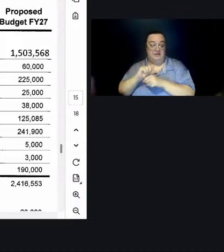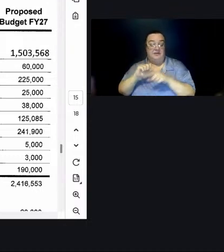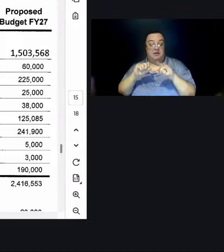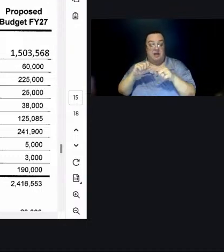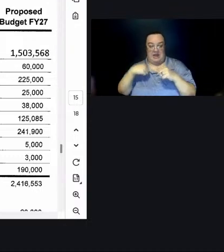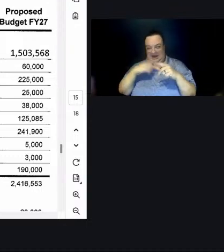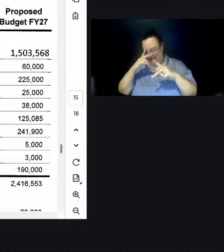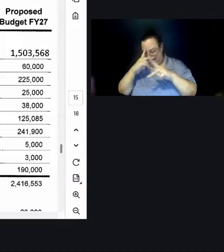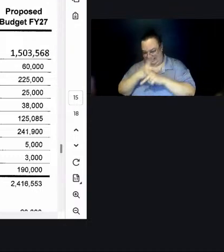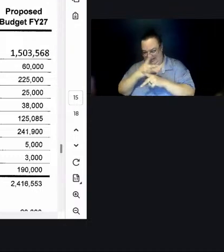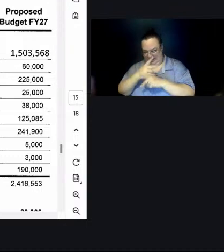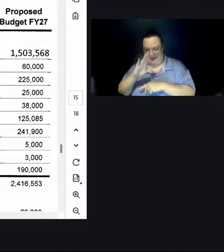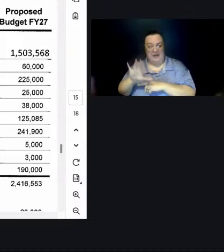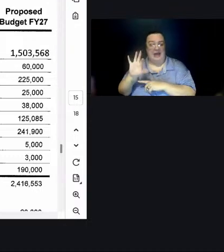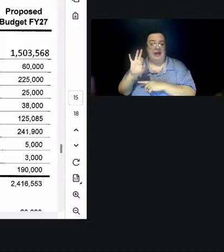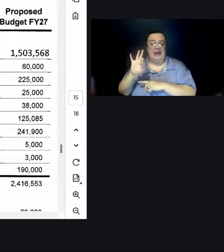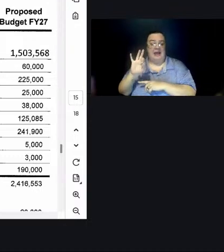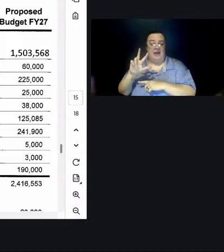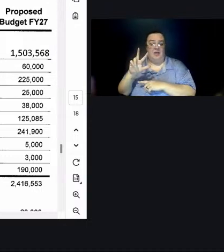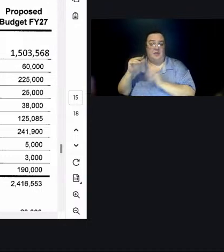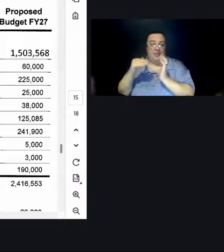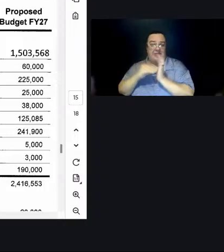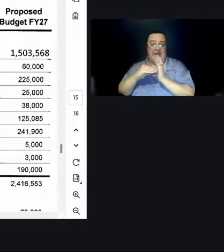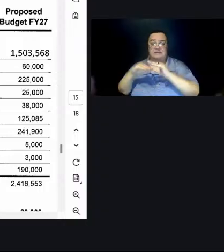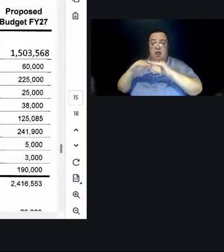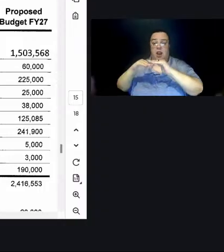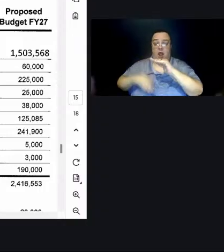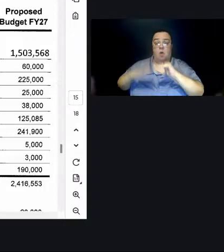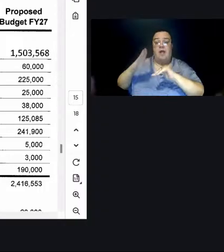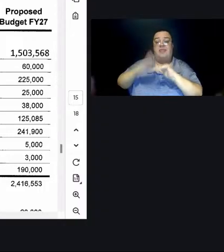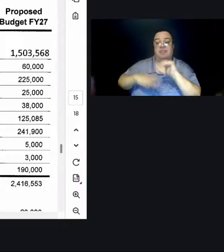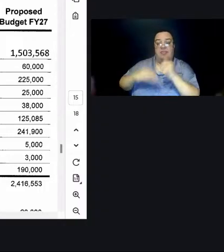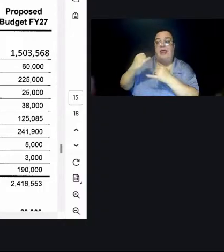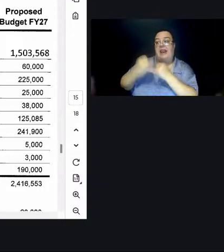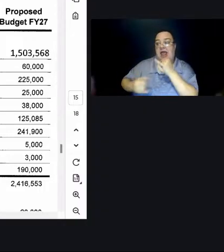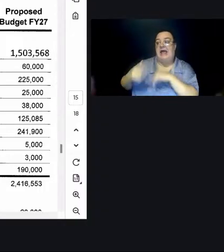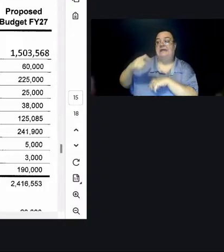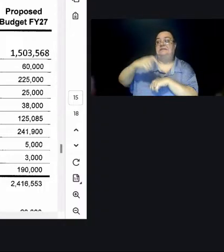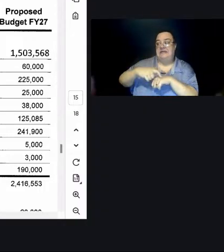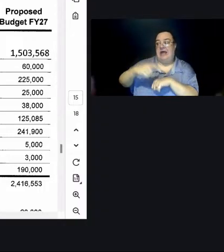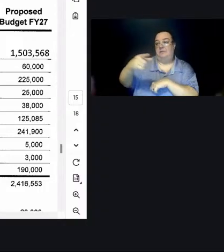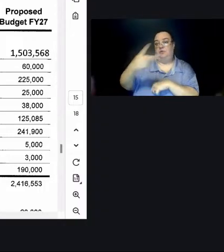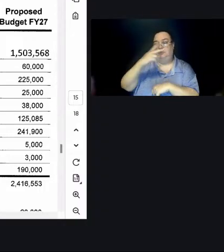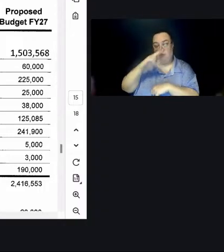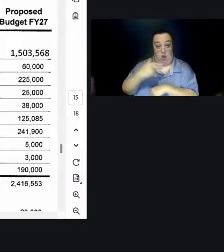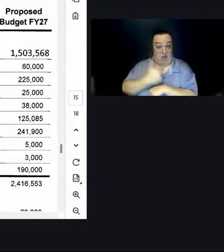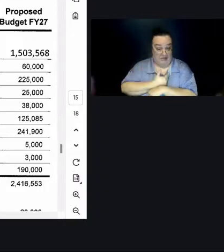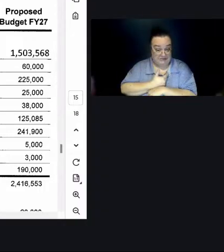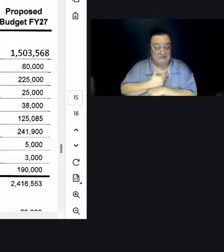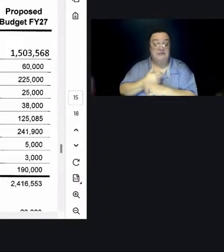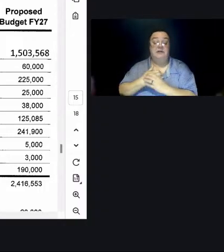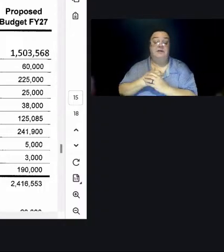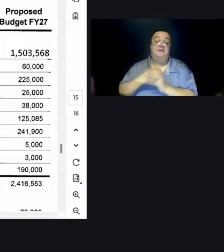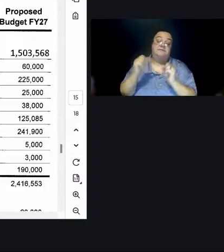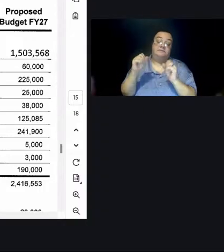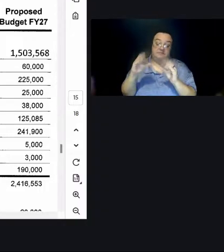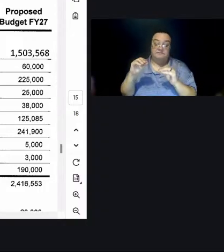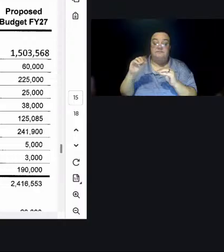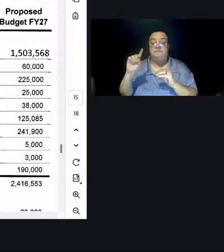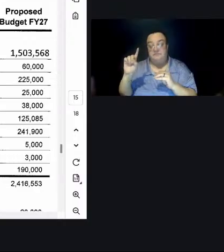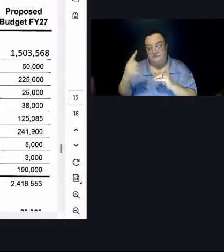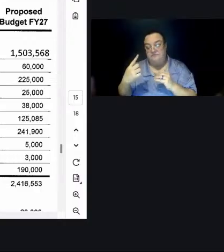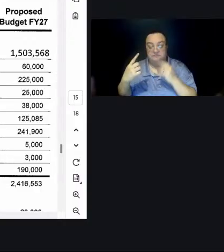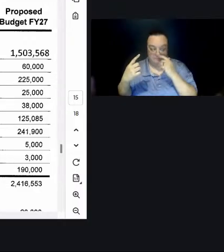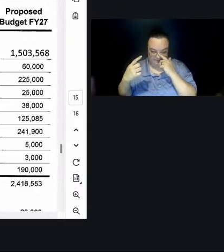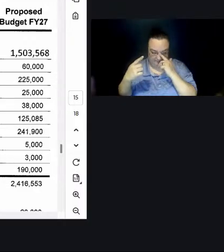calculate, about $93,000 lower than the last time that you saw us. So just